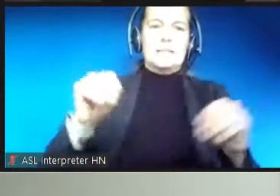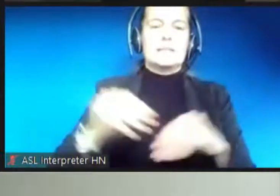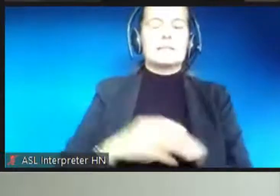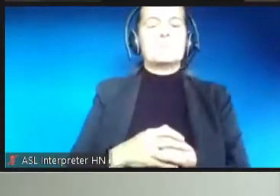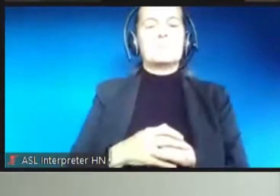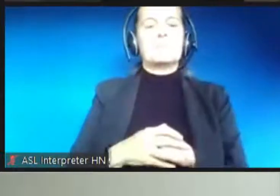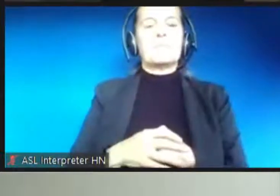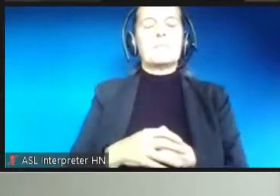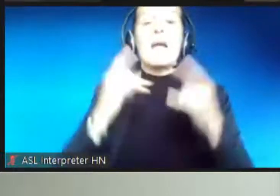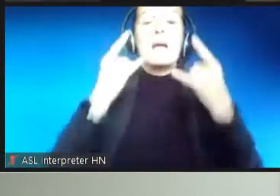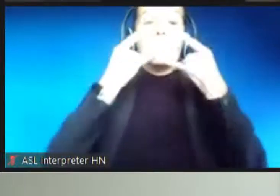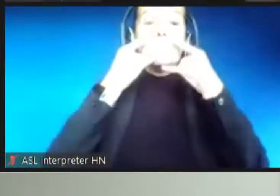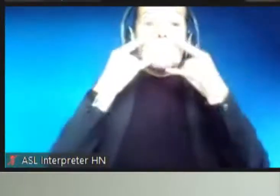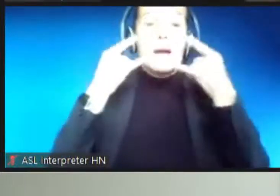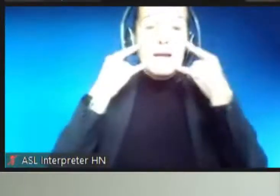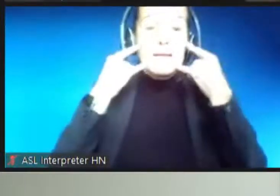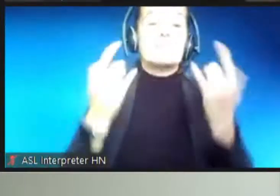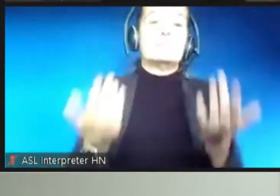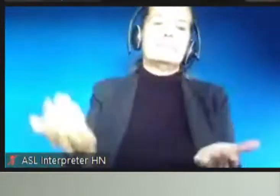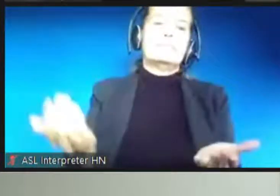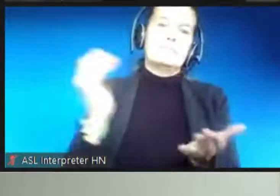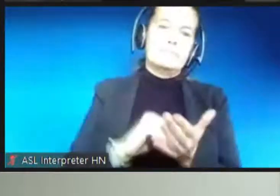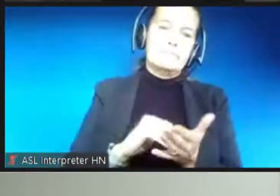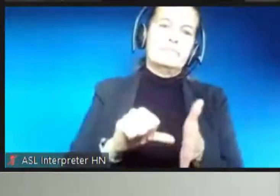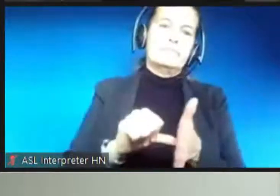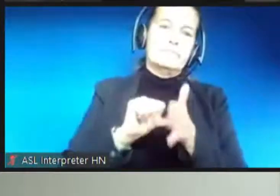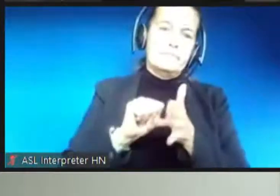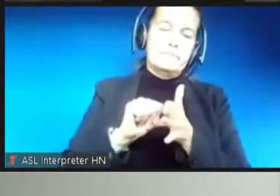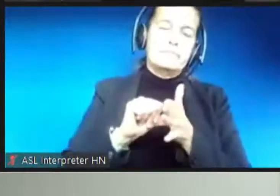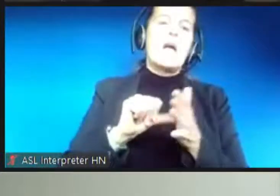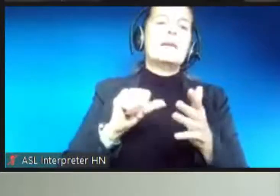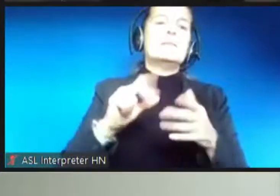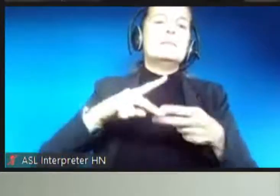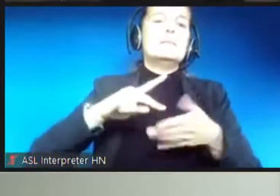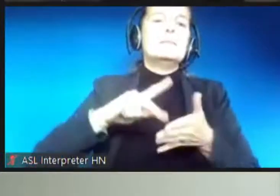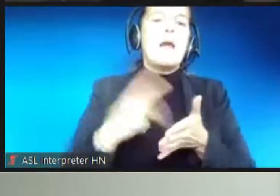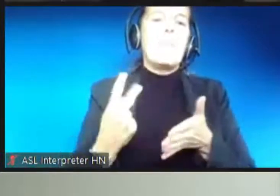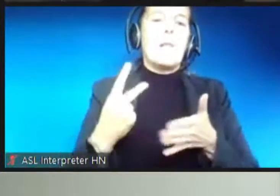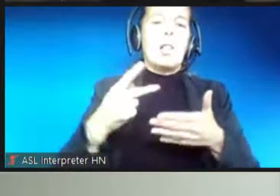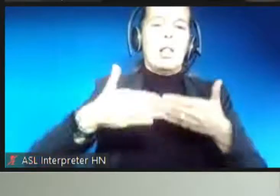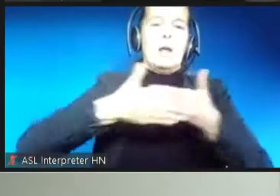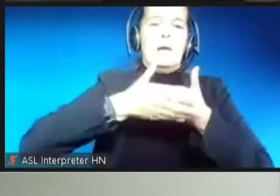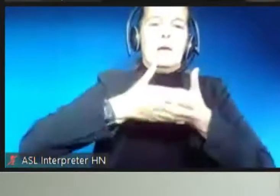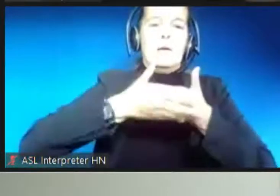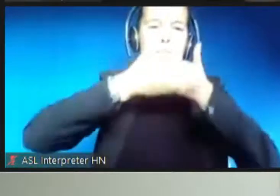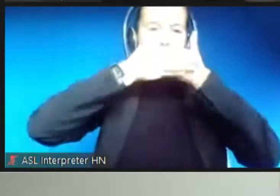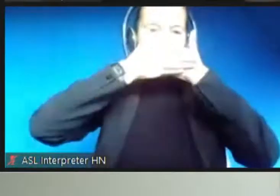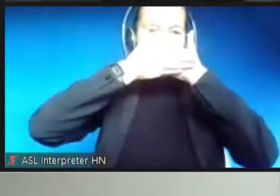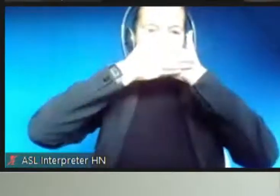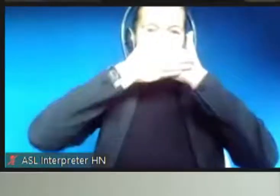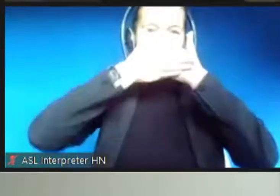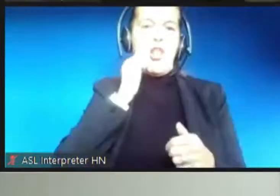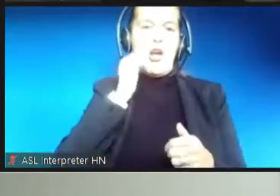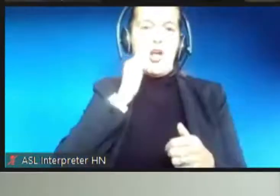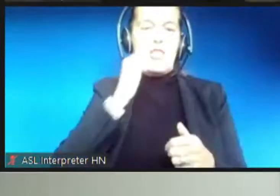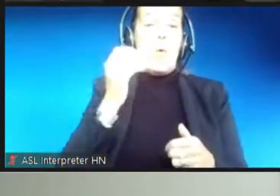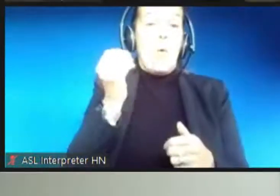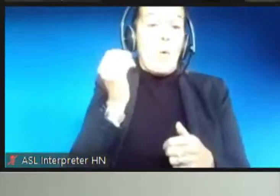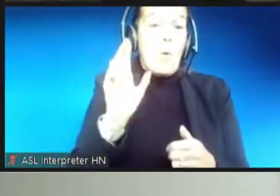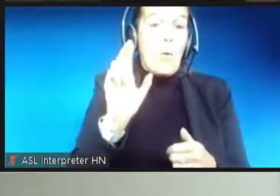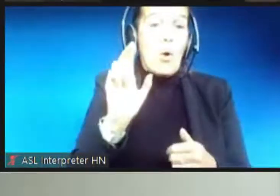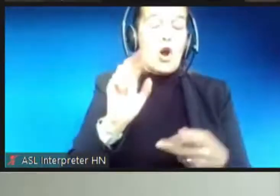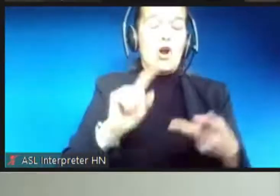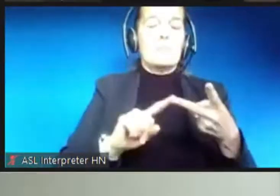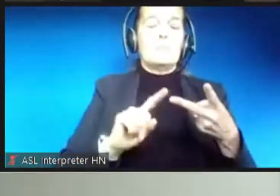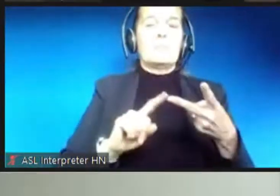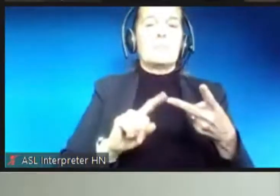Masks, again, it's recommended to double your cloth masks for better protection, or to put a